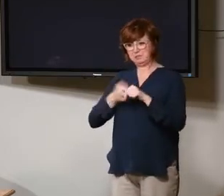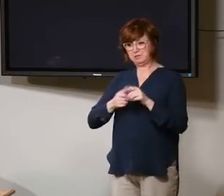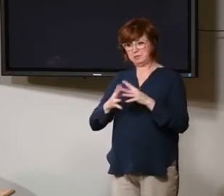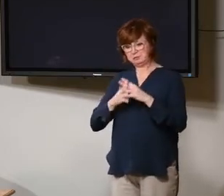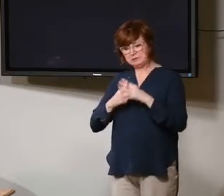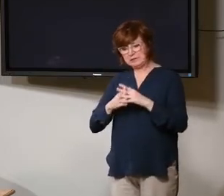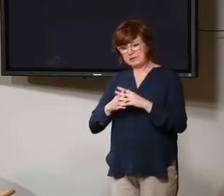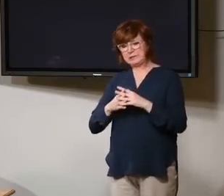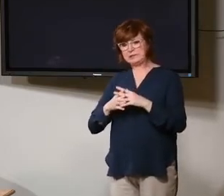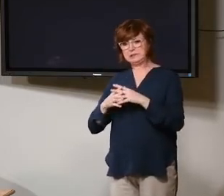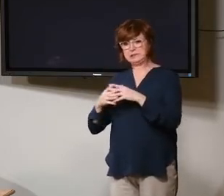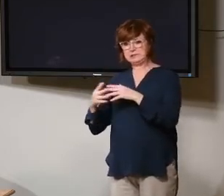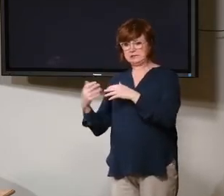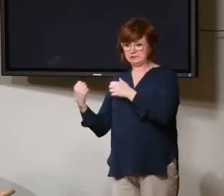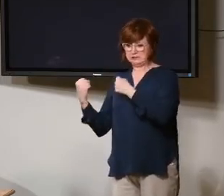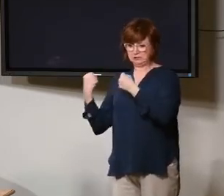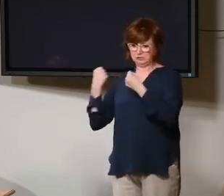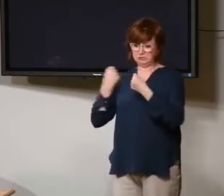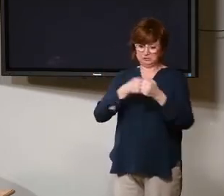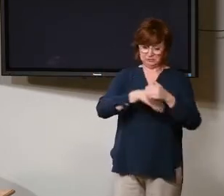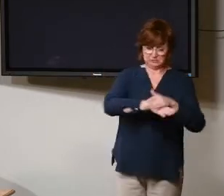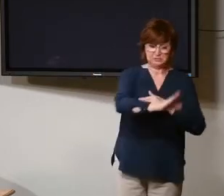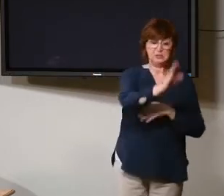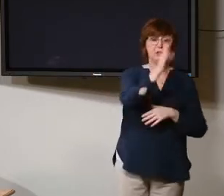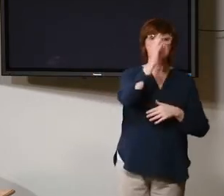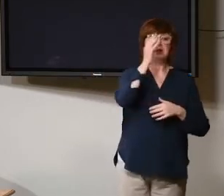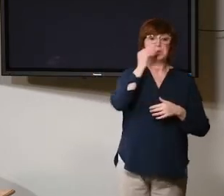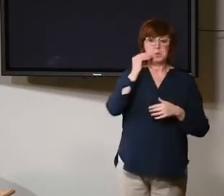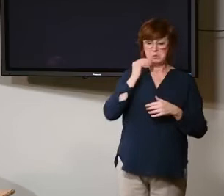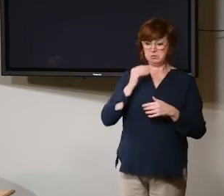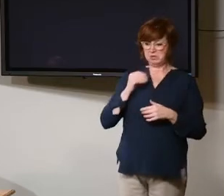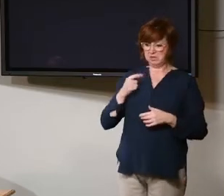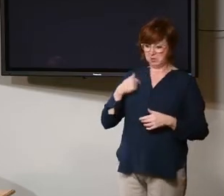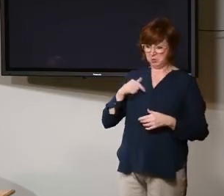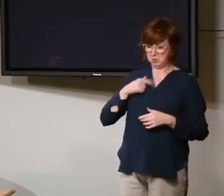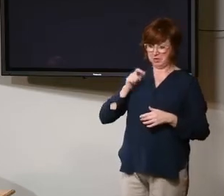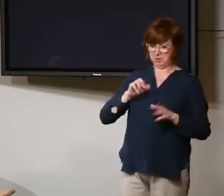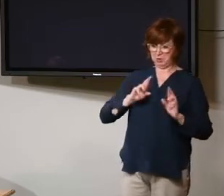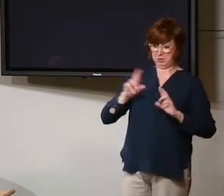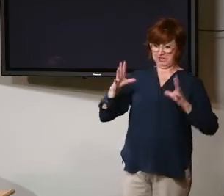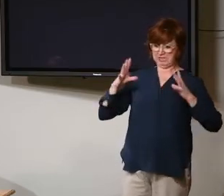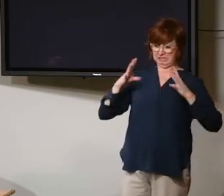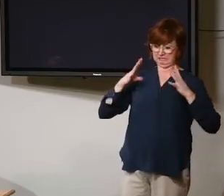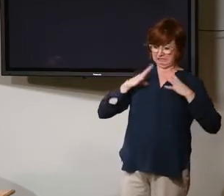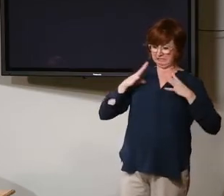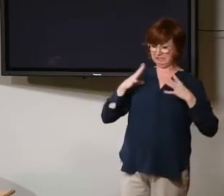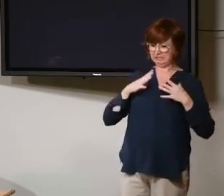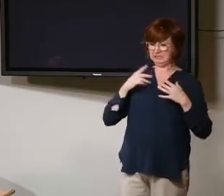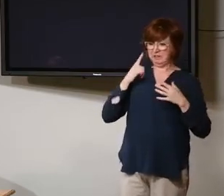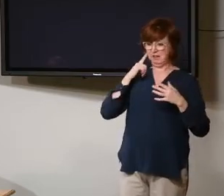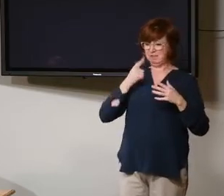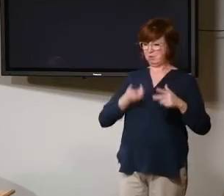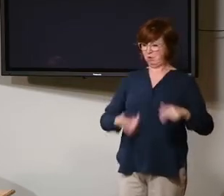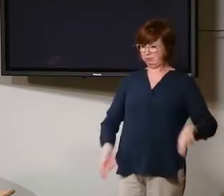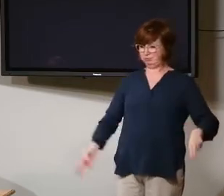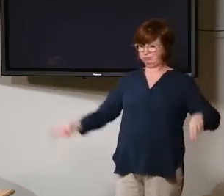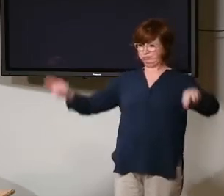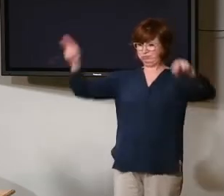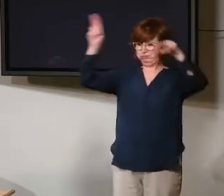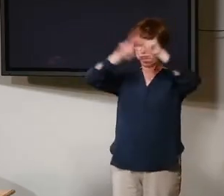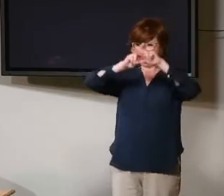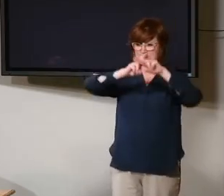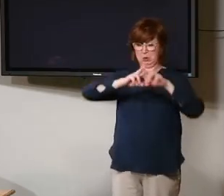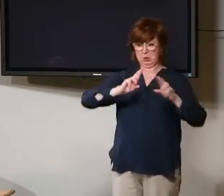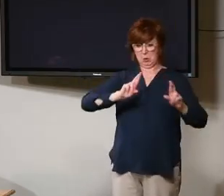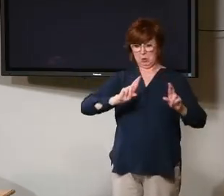United States? Should we be girding ourselves for perhaps the largest single-day increase we have seen thus far